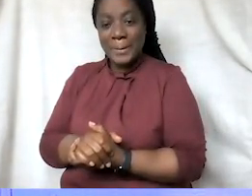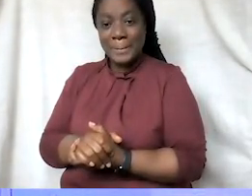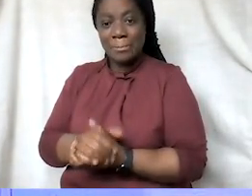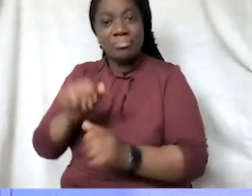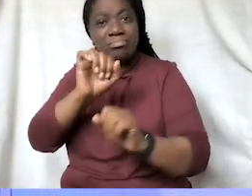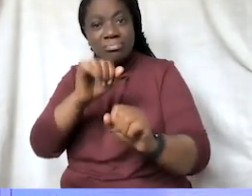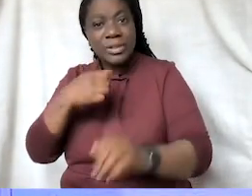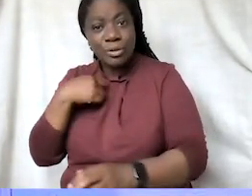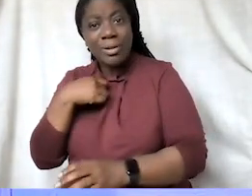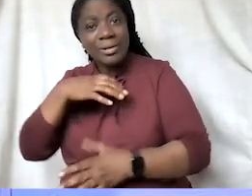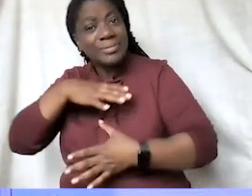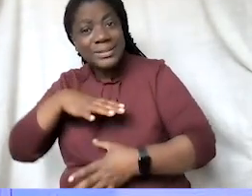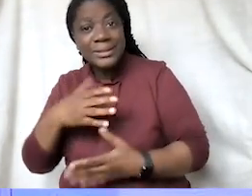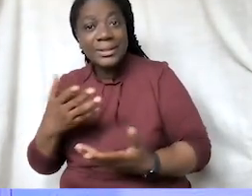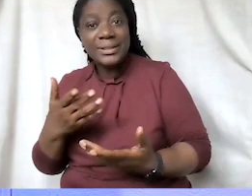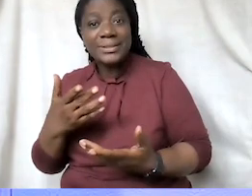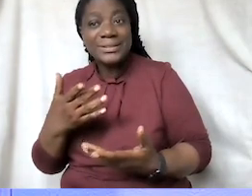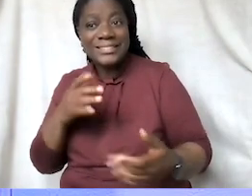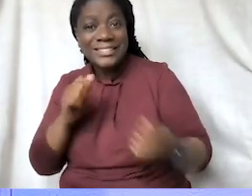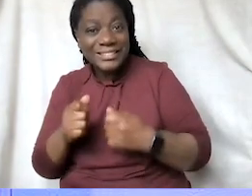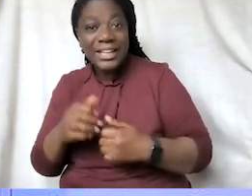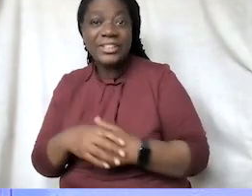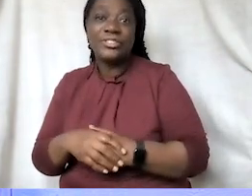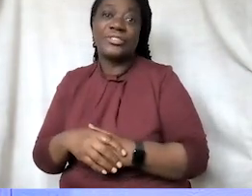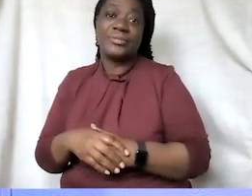your life is in need of a change.